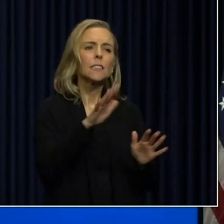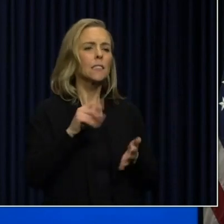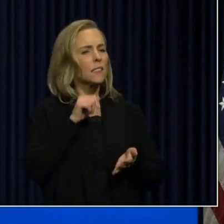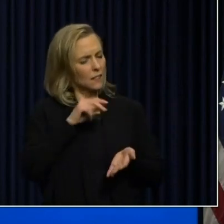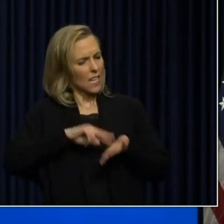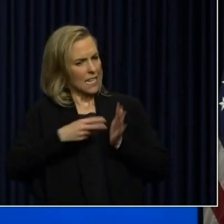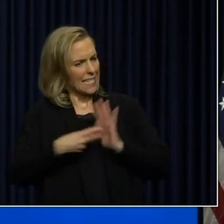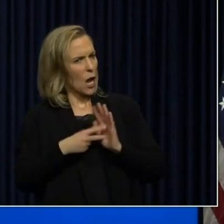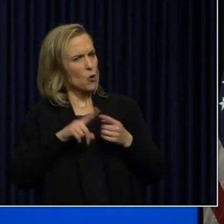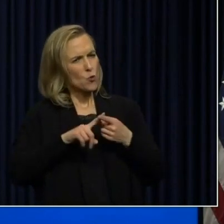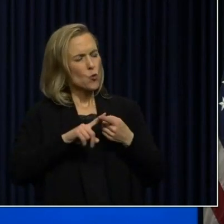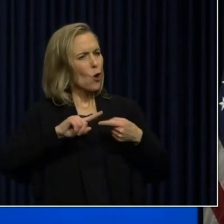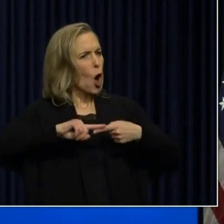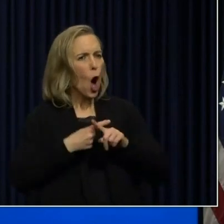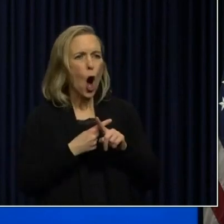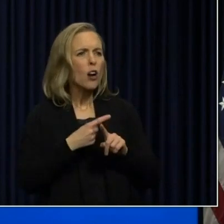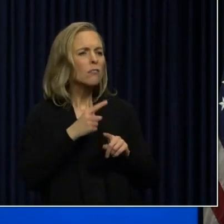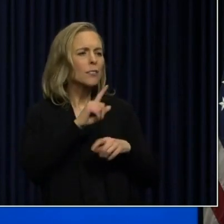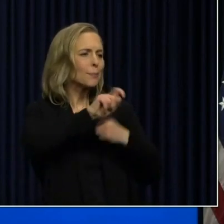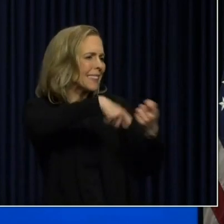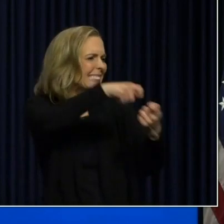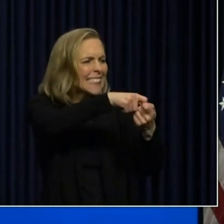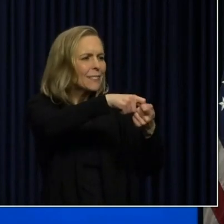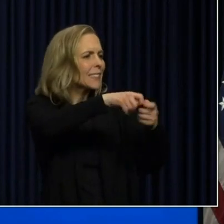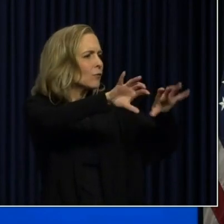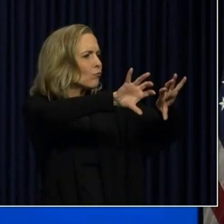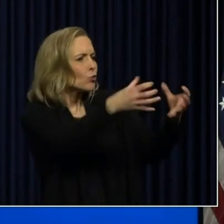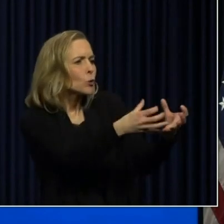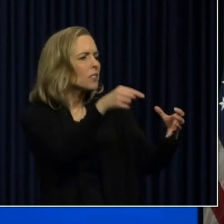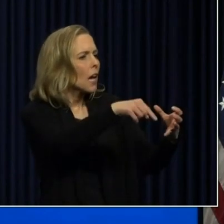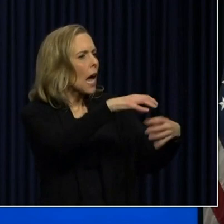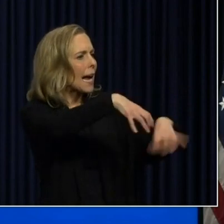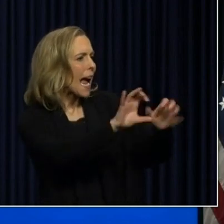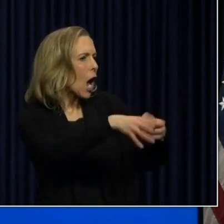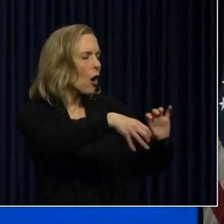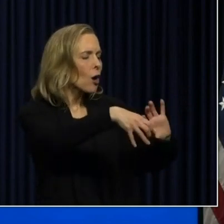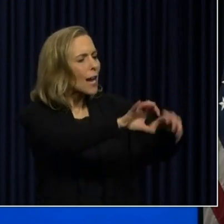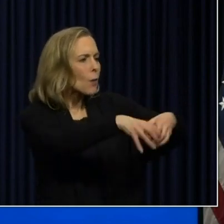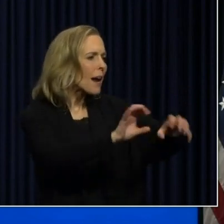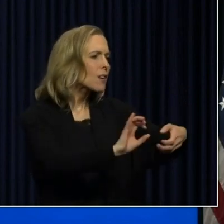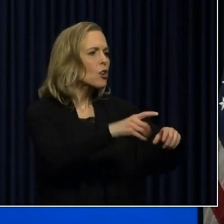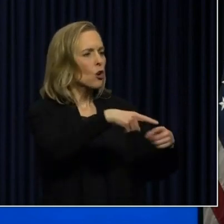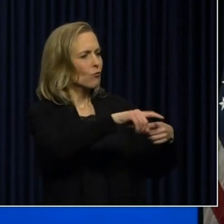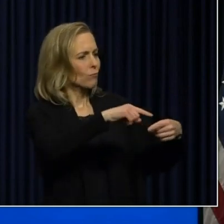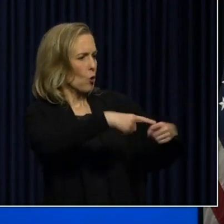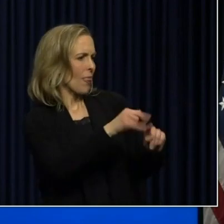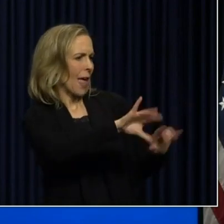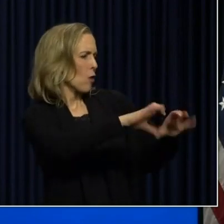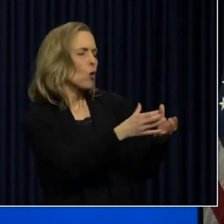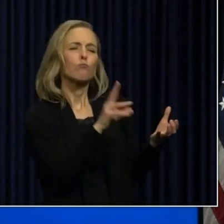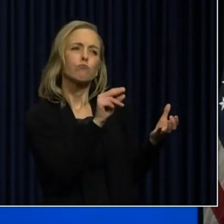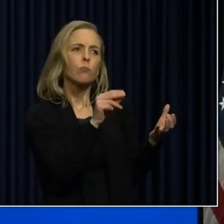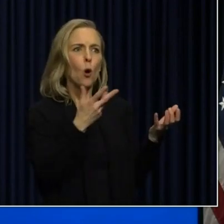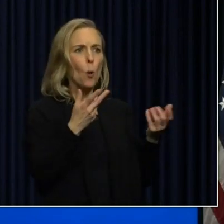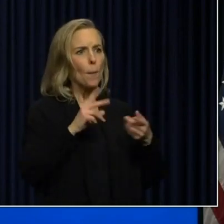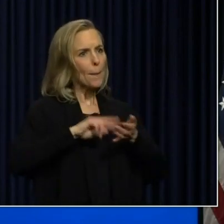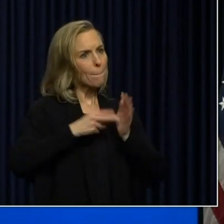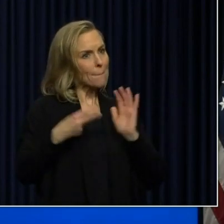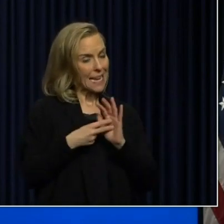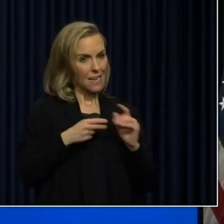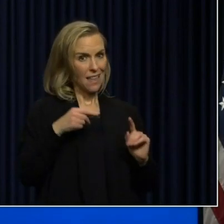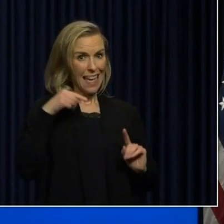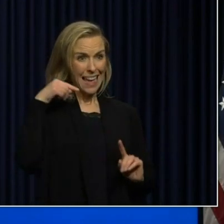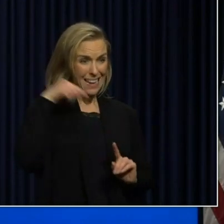intended to be harmful to any one population. It was an attempt to protect Kentuckians from getting exposed to a virus that we have no treatments for,